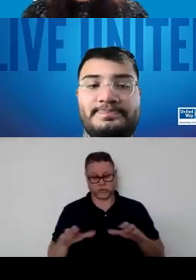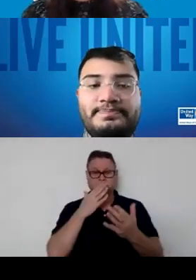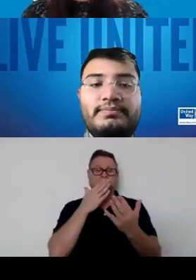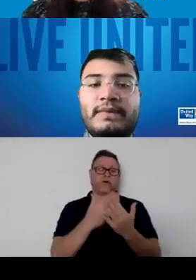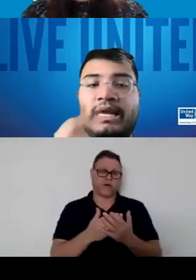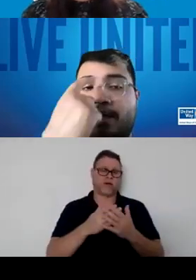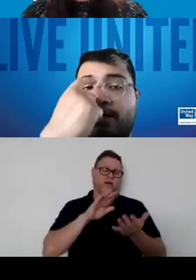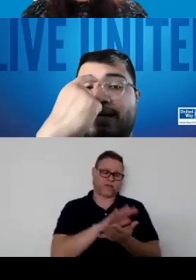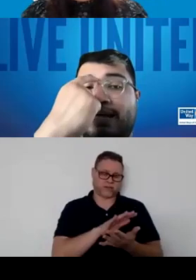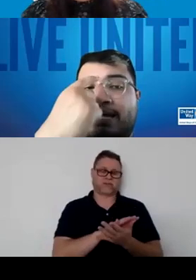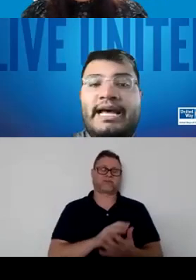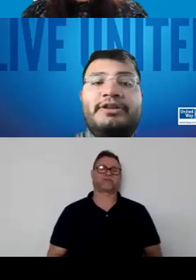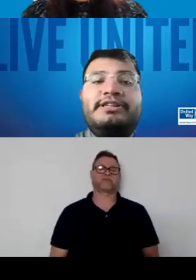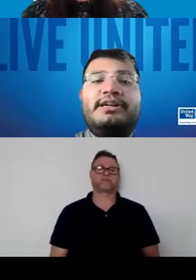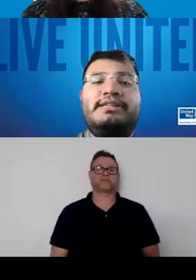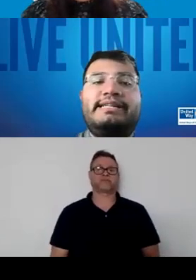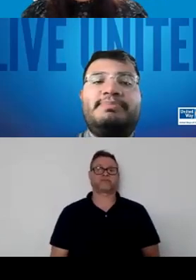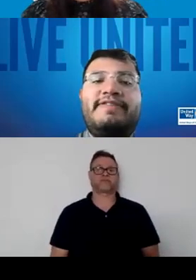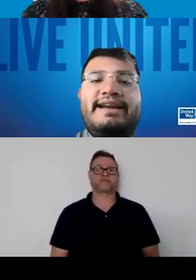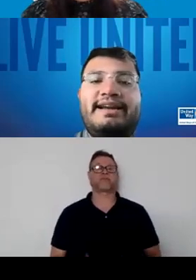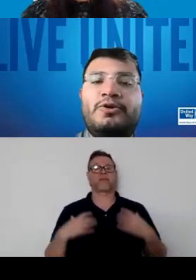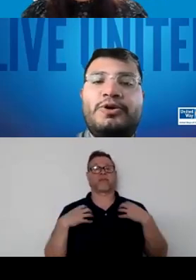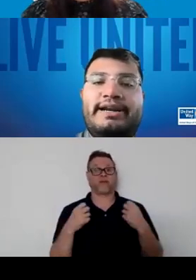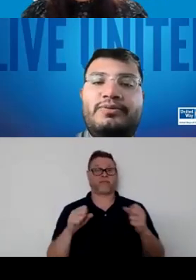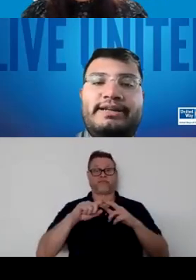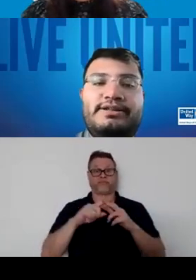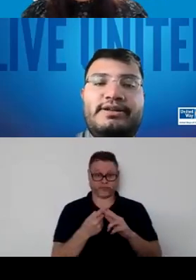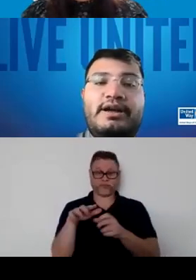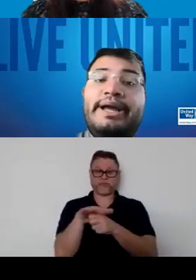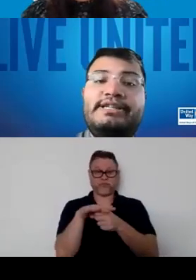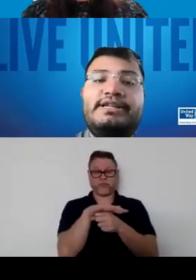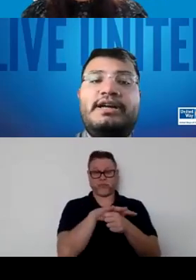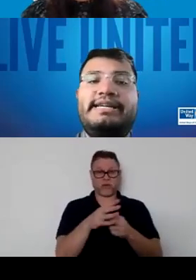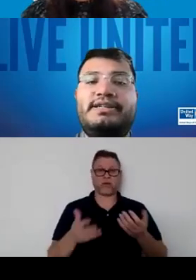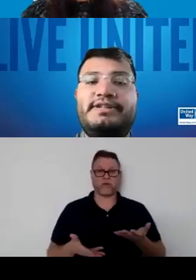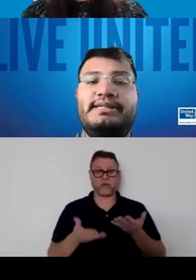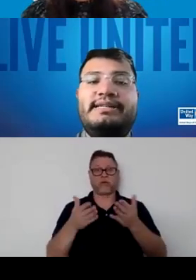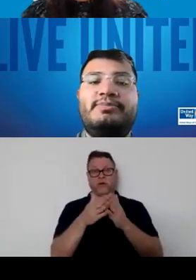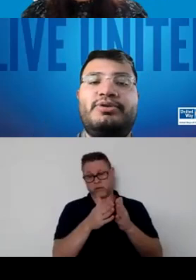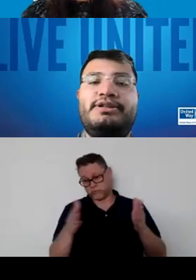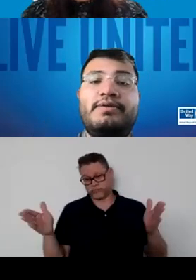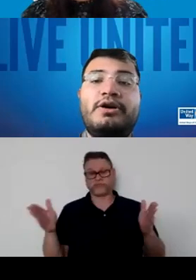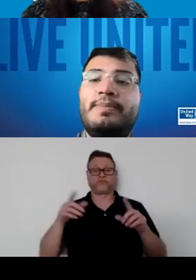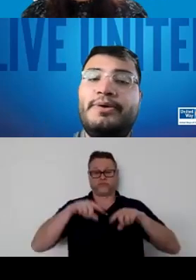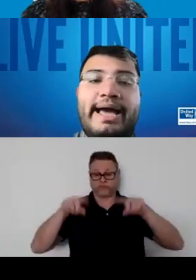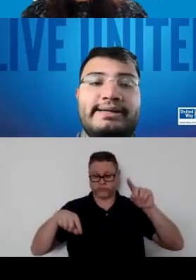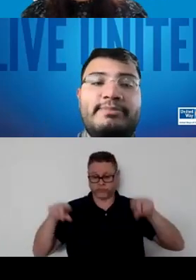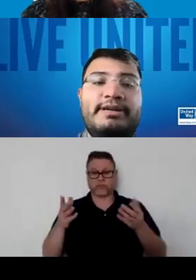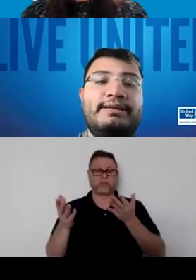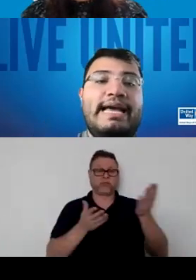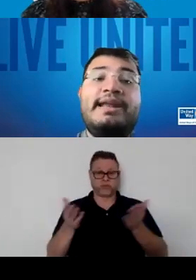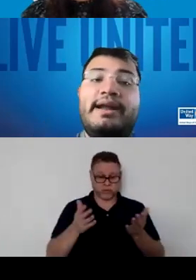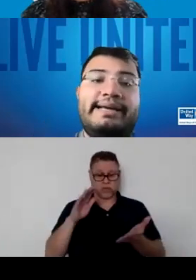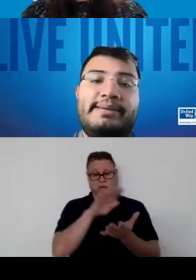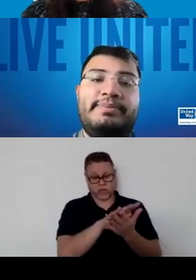academically. Healthy Start sites provided and coordinated a range of on-site services and supports to overcome both